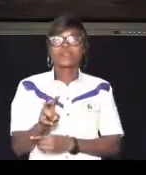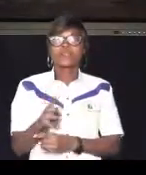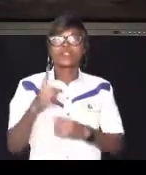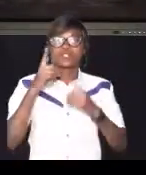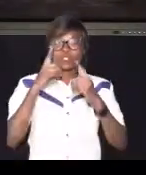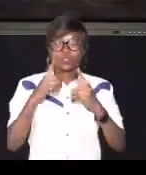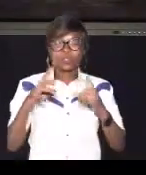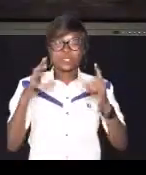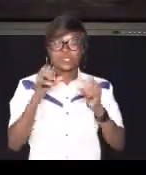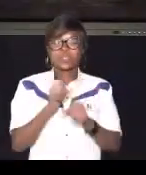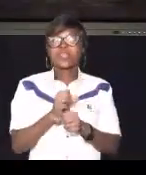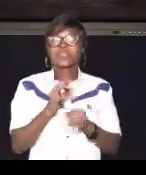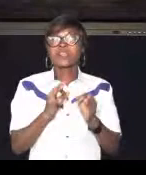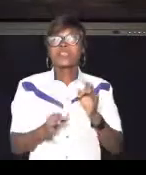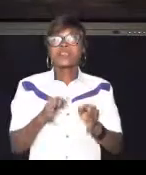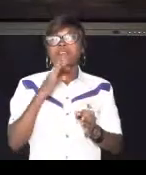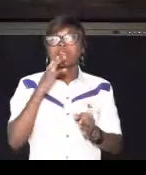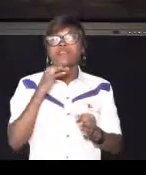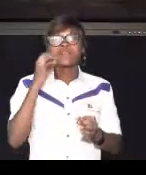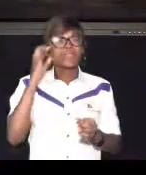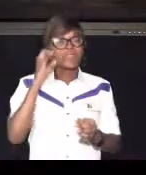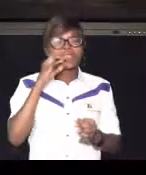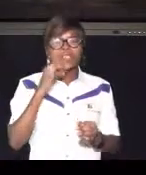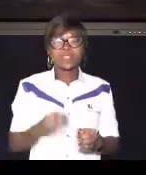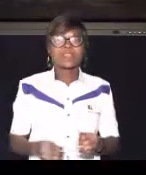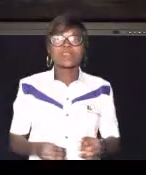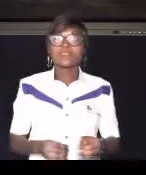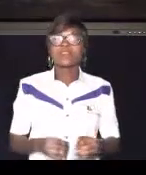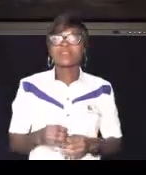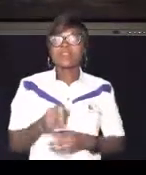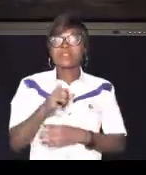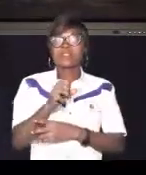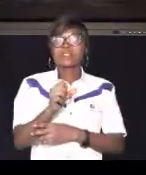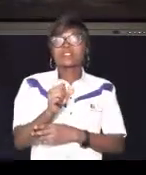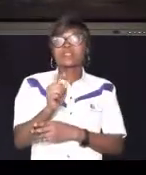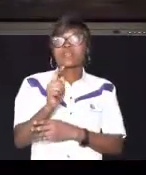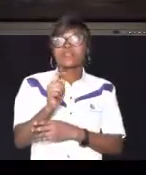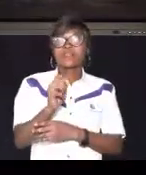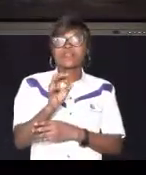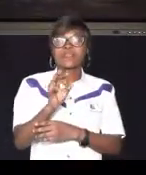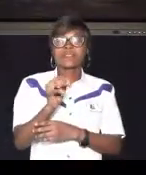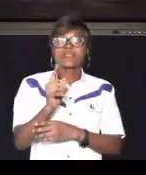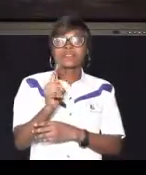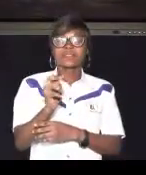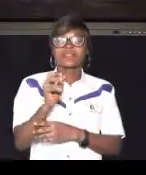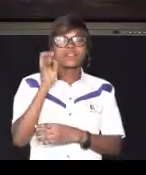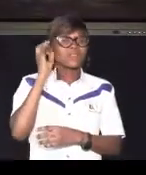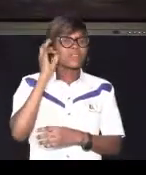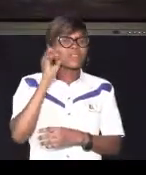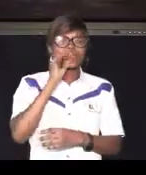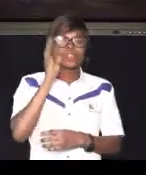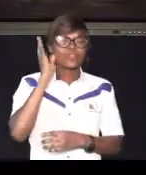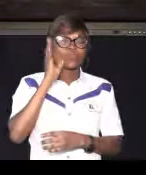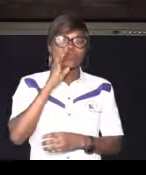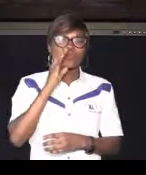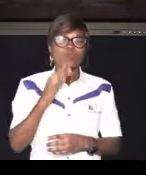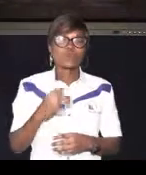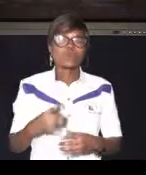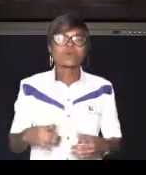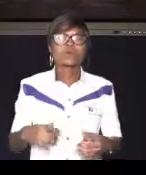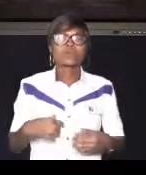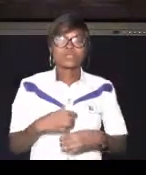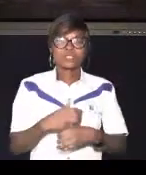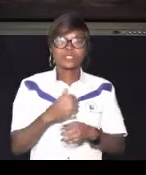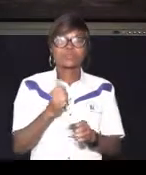2, succeed. If he is steadfast, he will succeed. If he